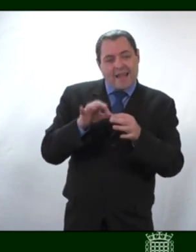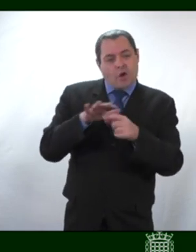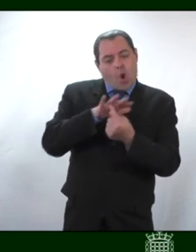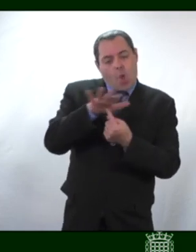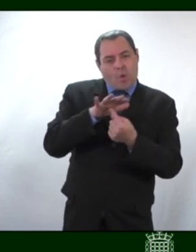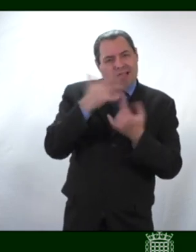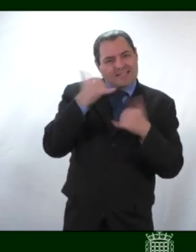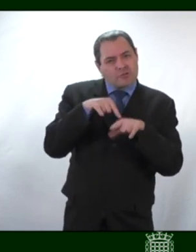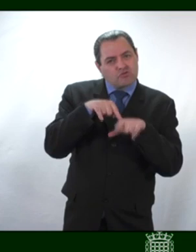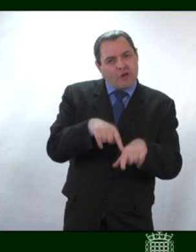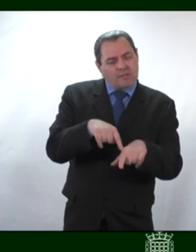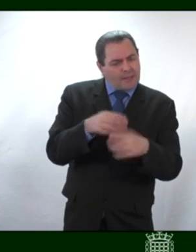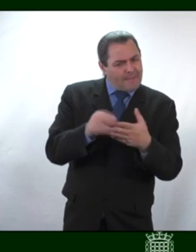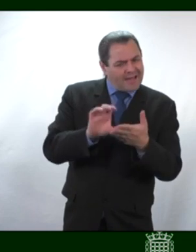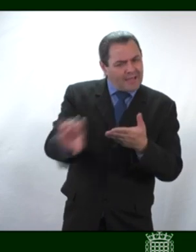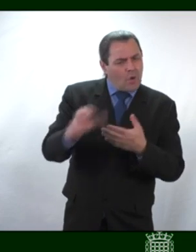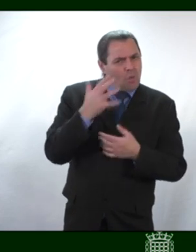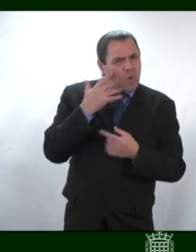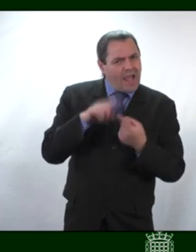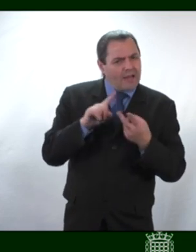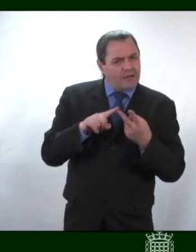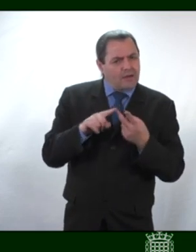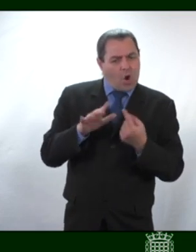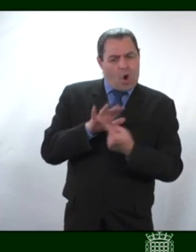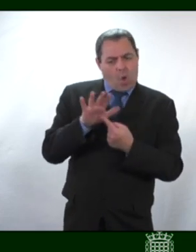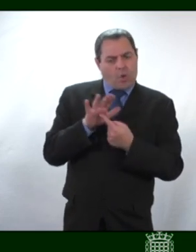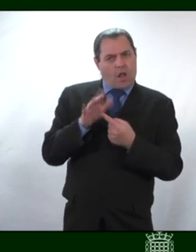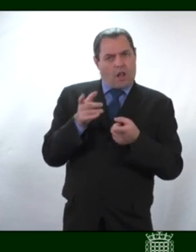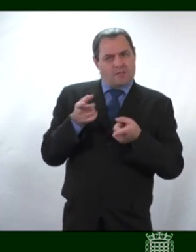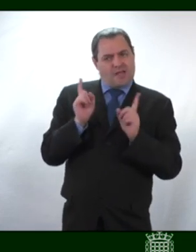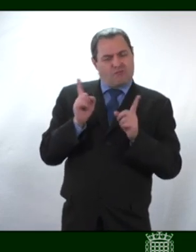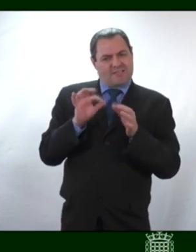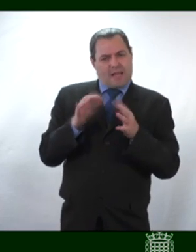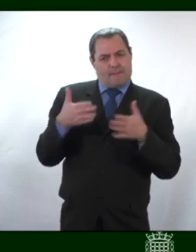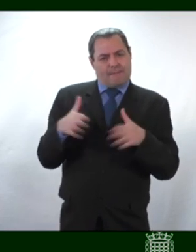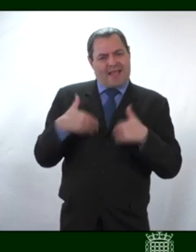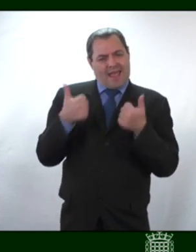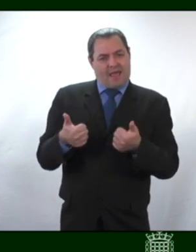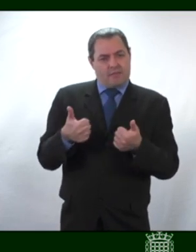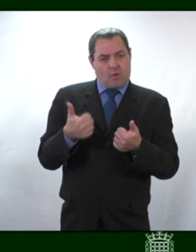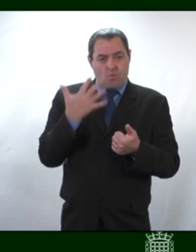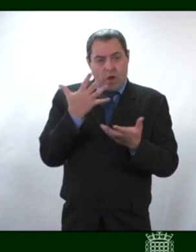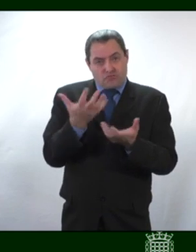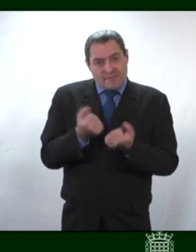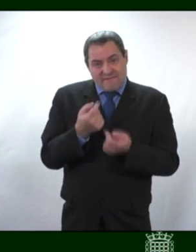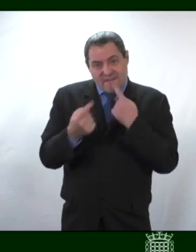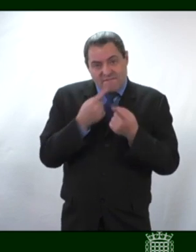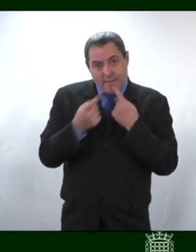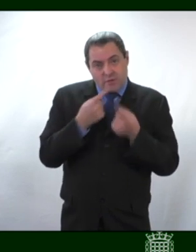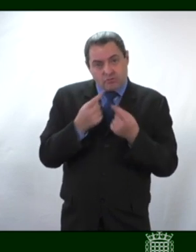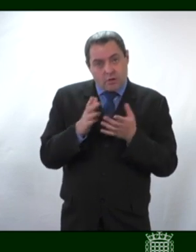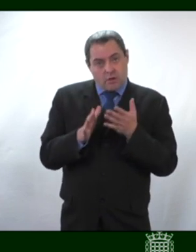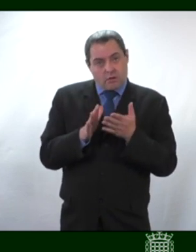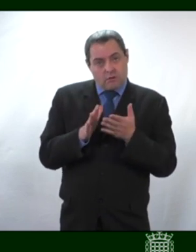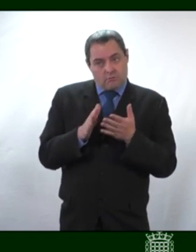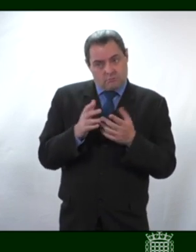can I also ask him, when will local directors of public health get the timely information from national test and tracing so that in those